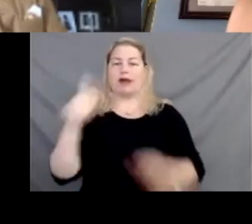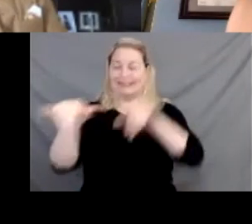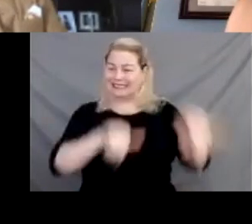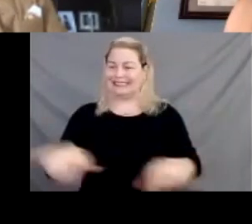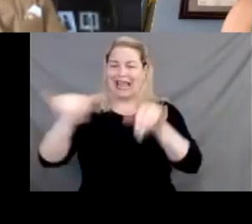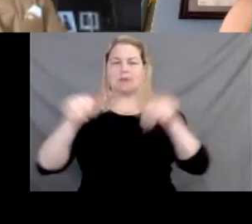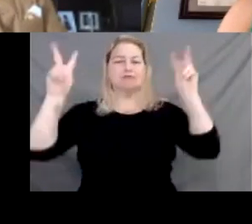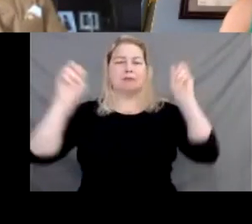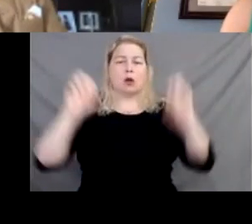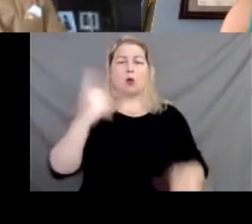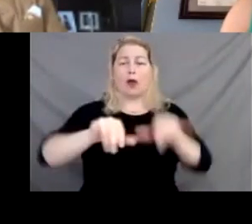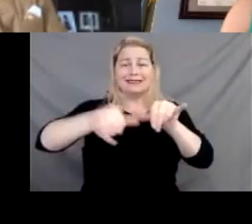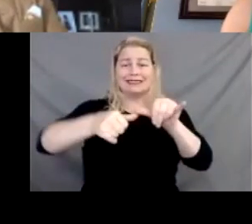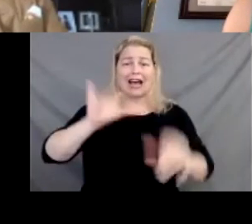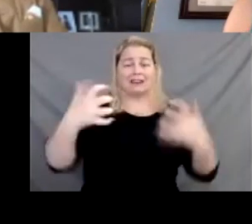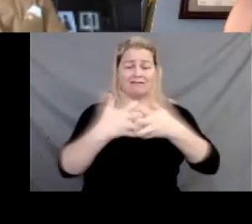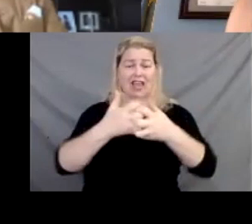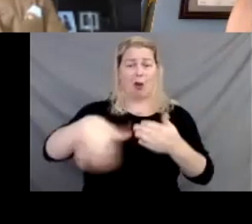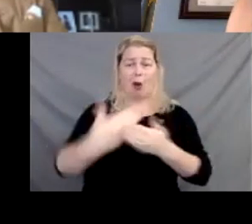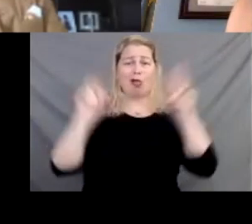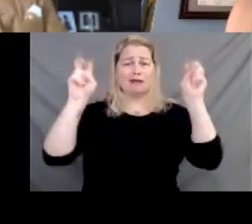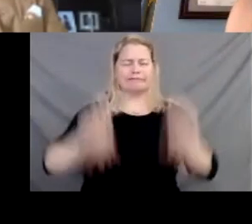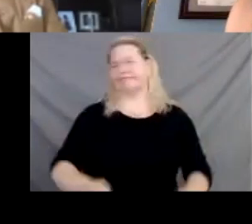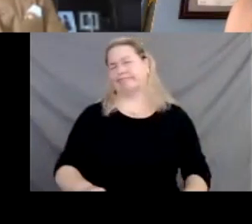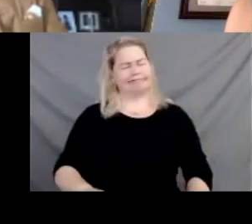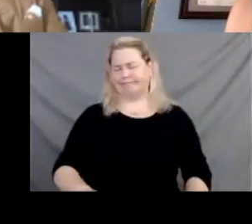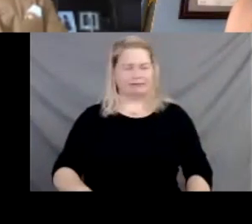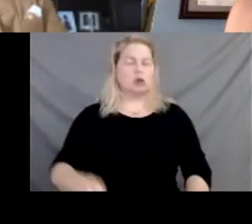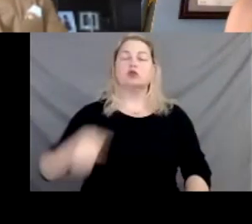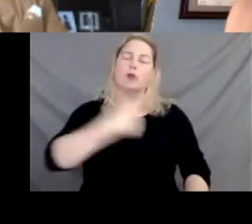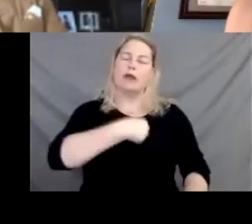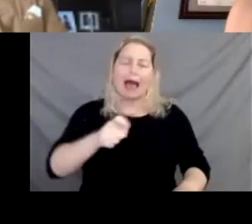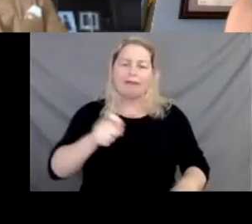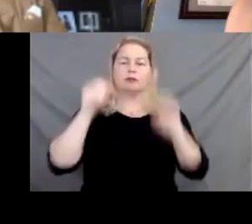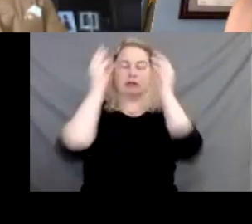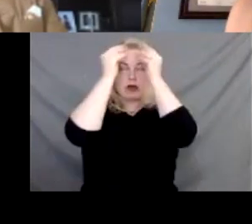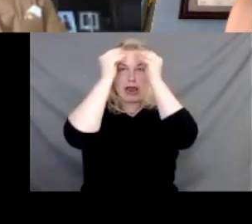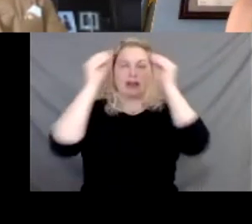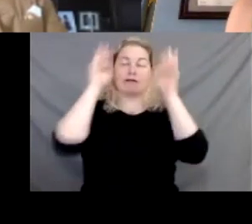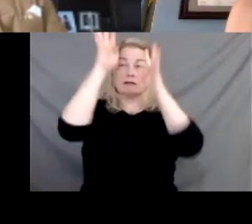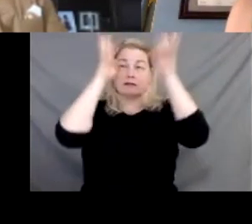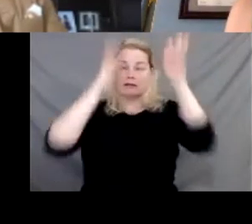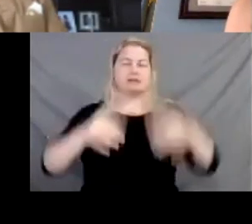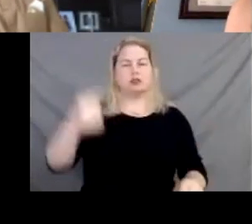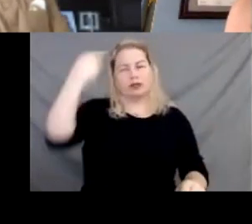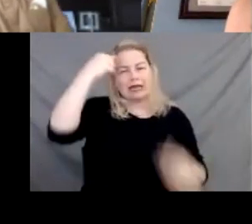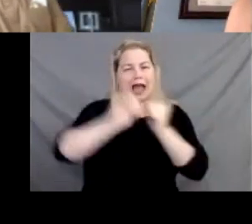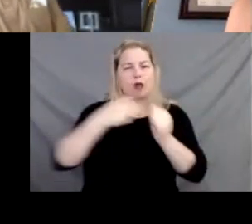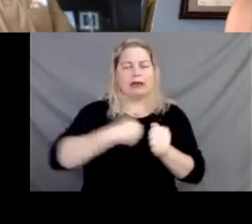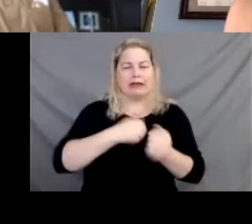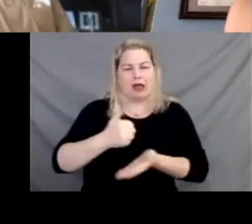we needed to find different approaches for to meet people where they're at. And